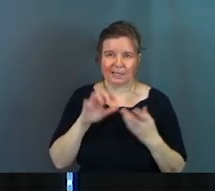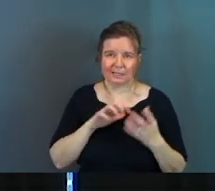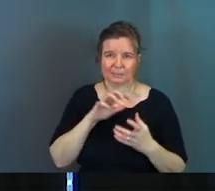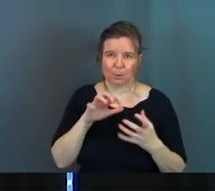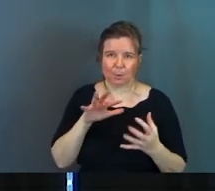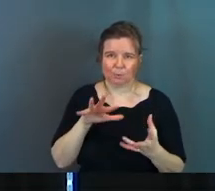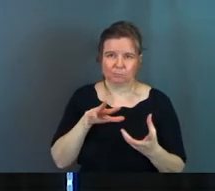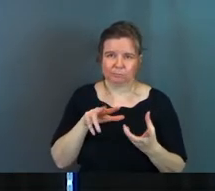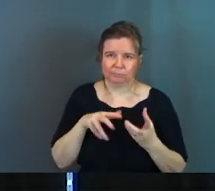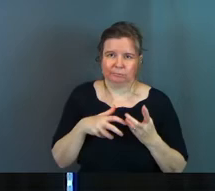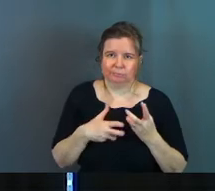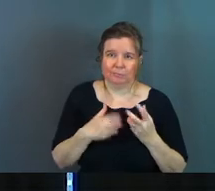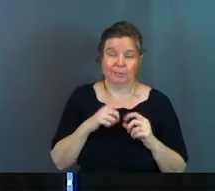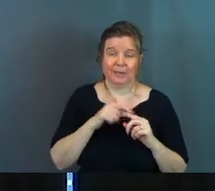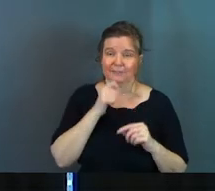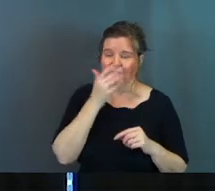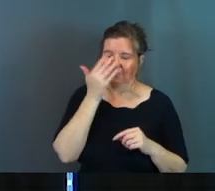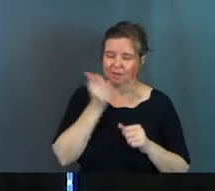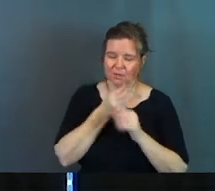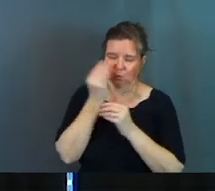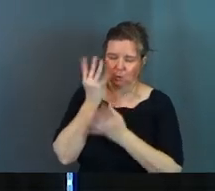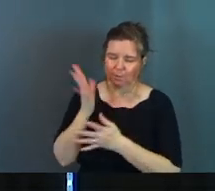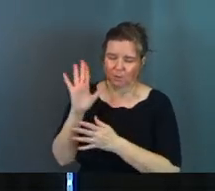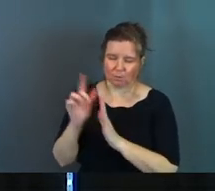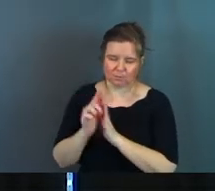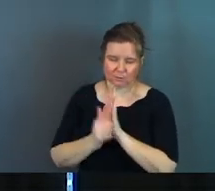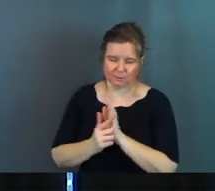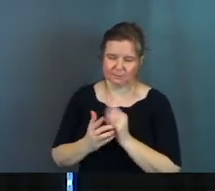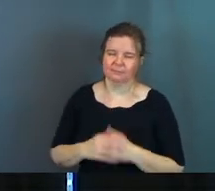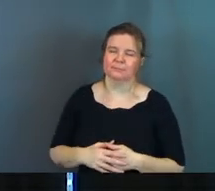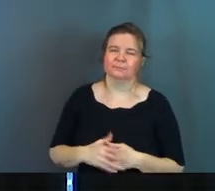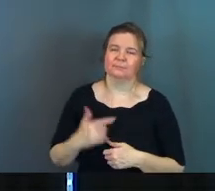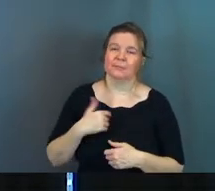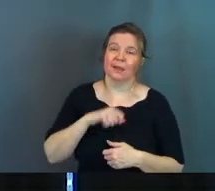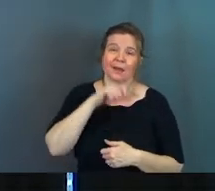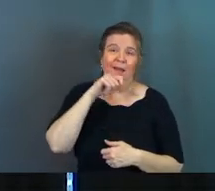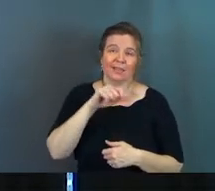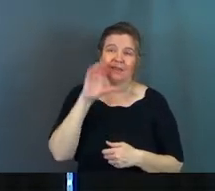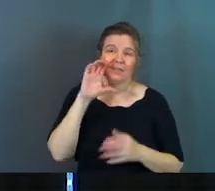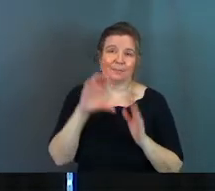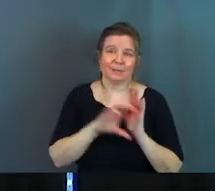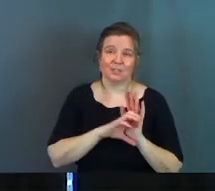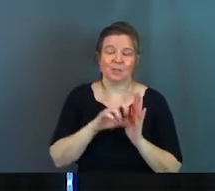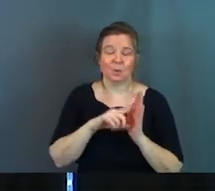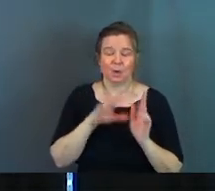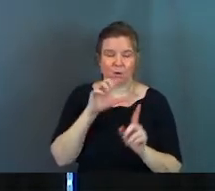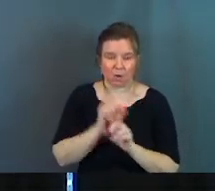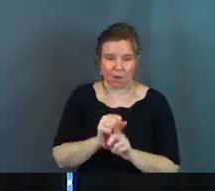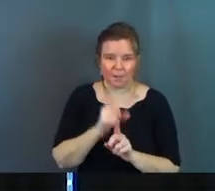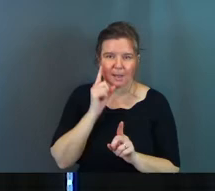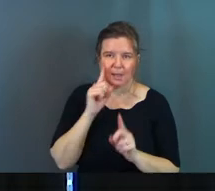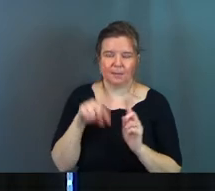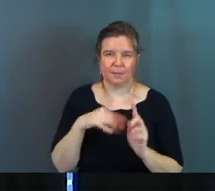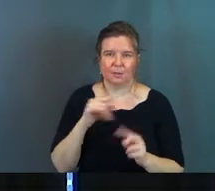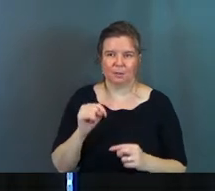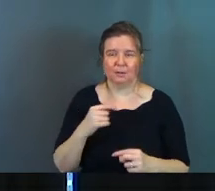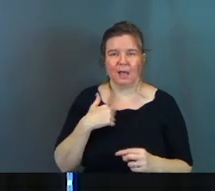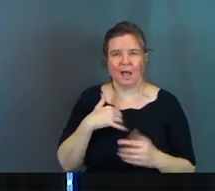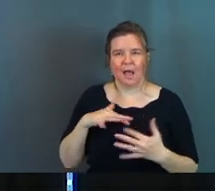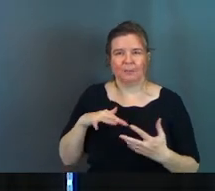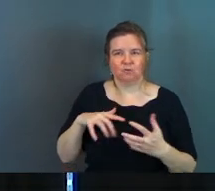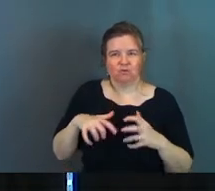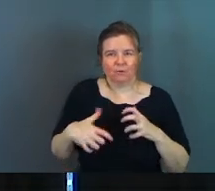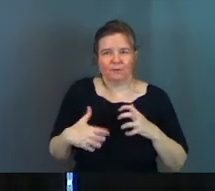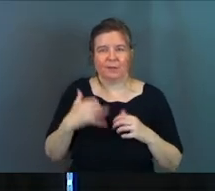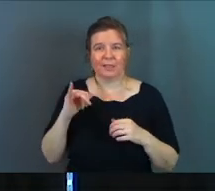smoke, but I have not forgotten to obey your decrees. I love that picture. It's what caught my eye about it. I'm